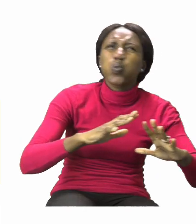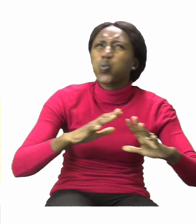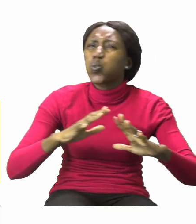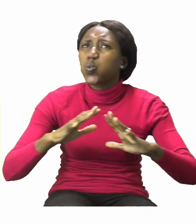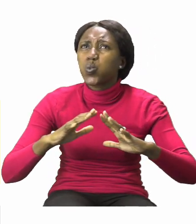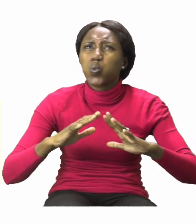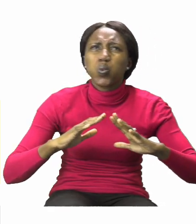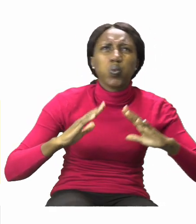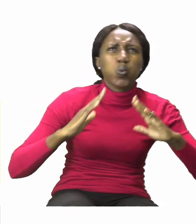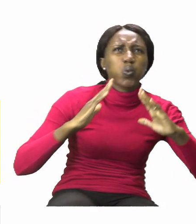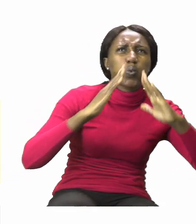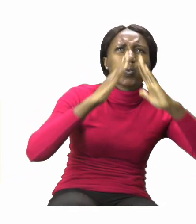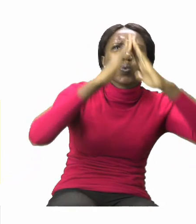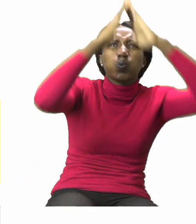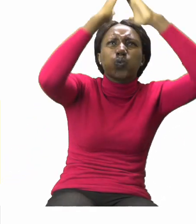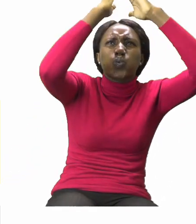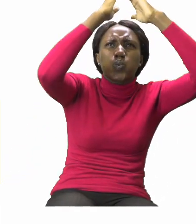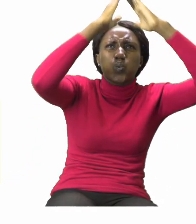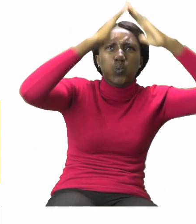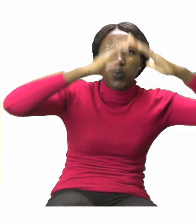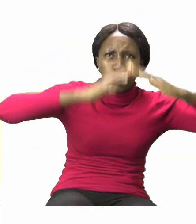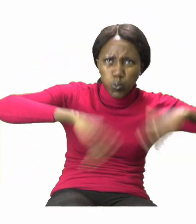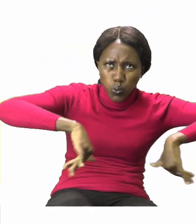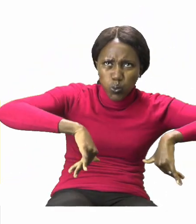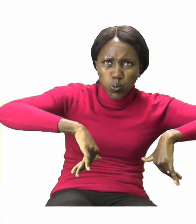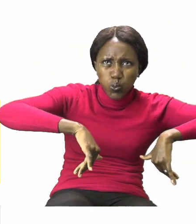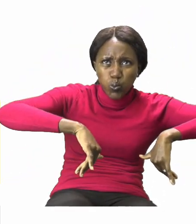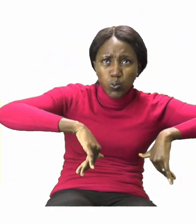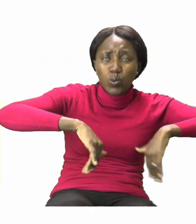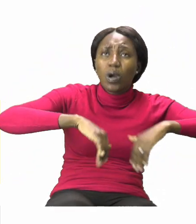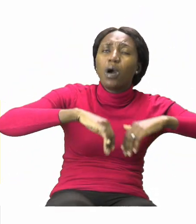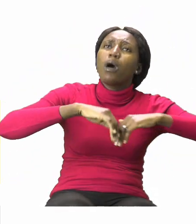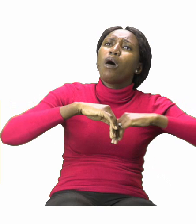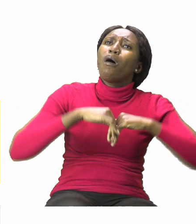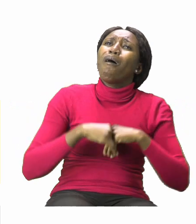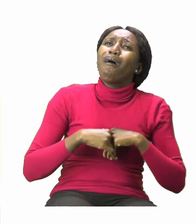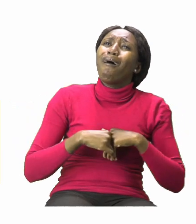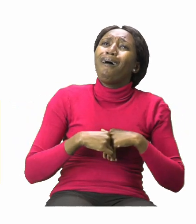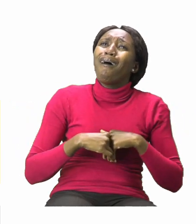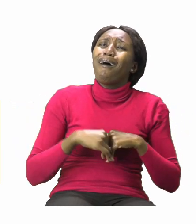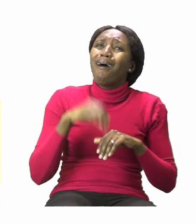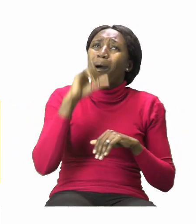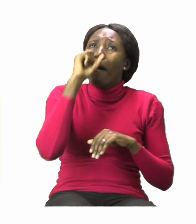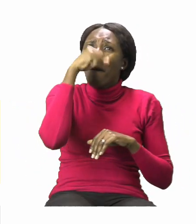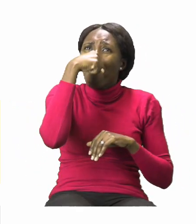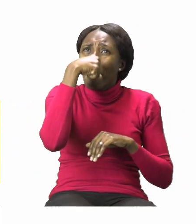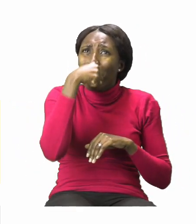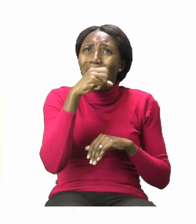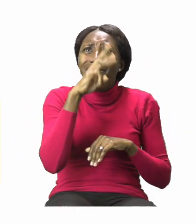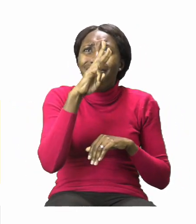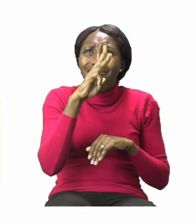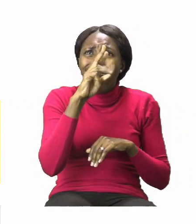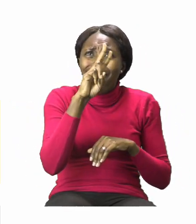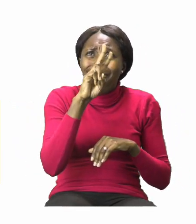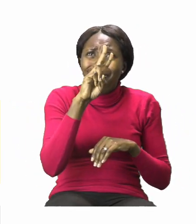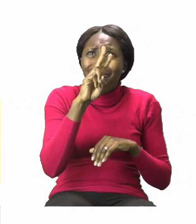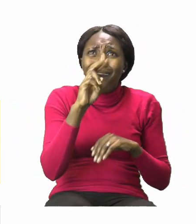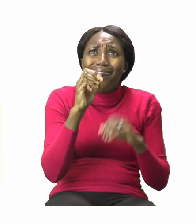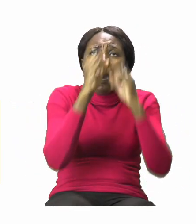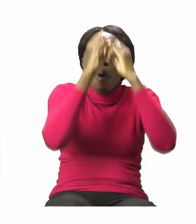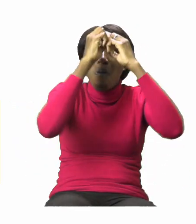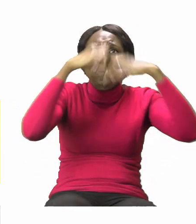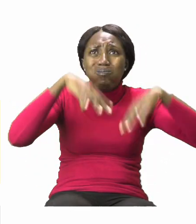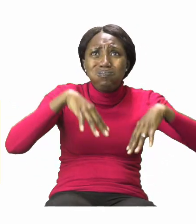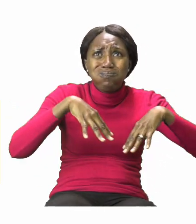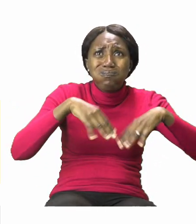the house down. The poor pig's house was ruined. All the wood was